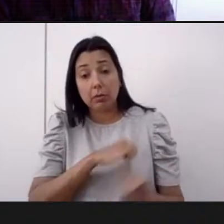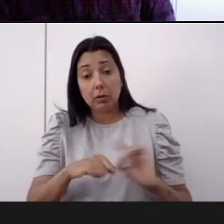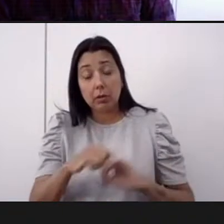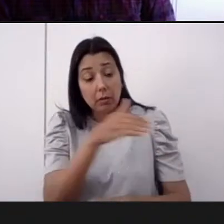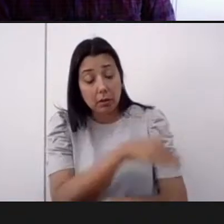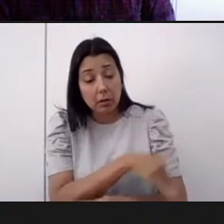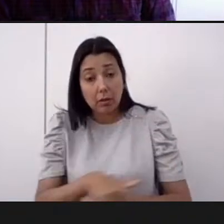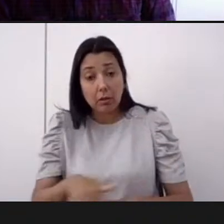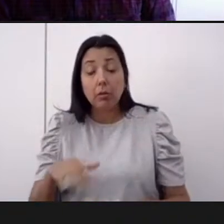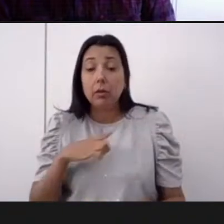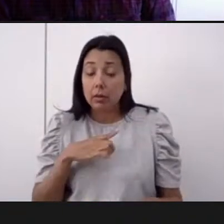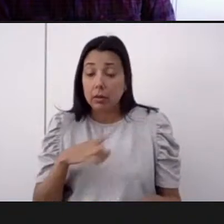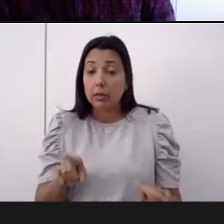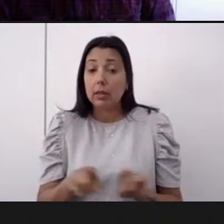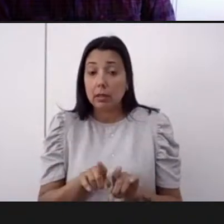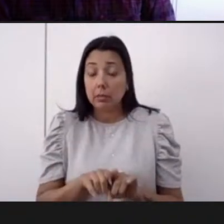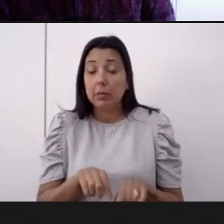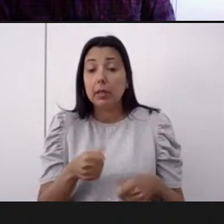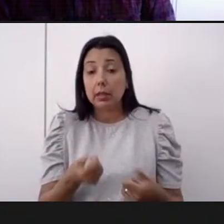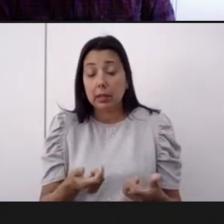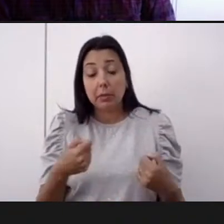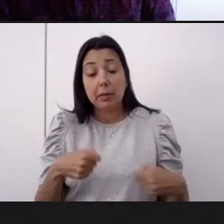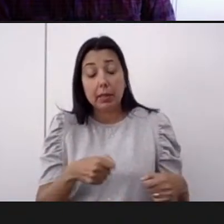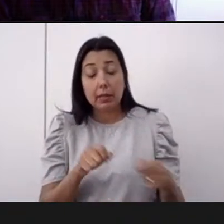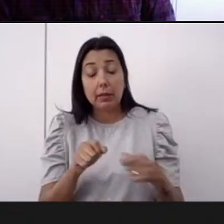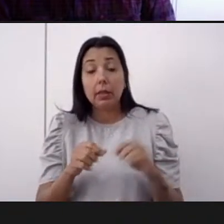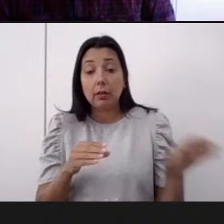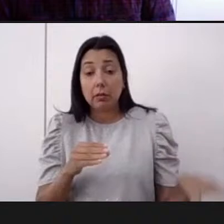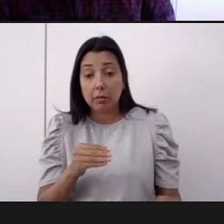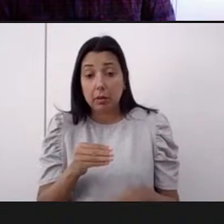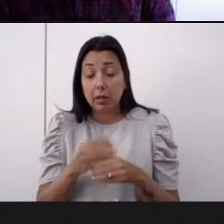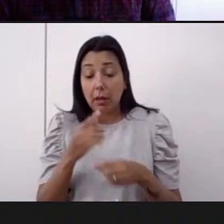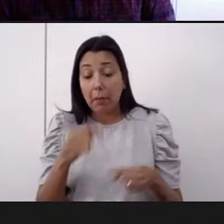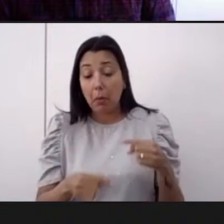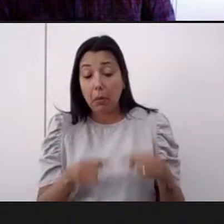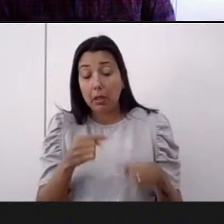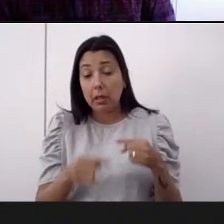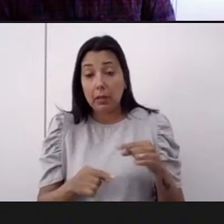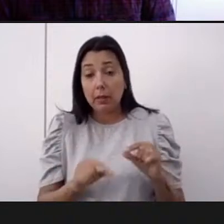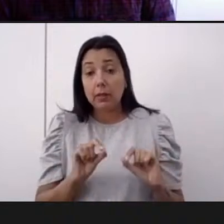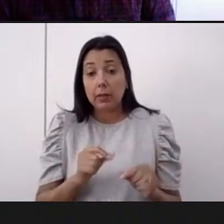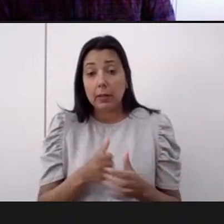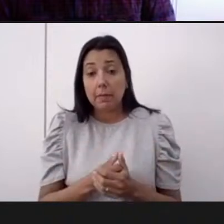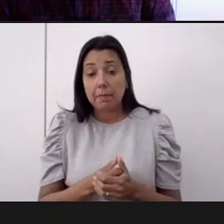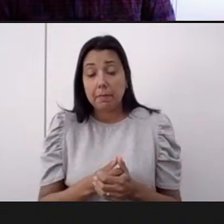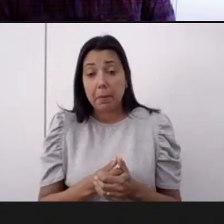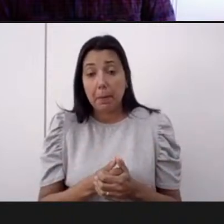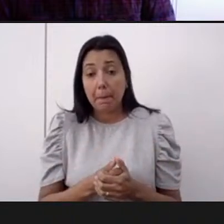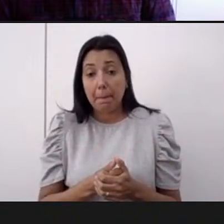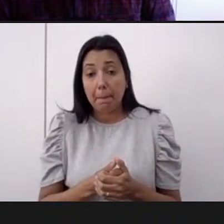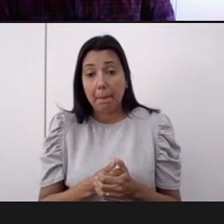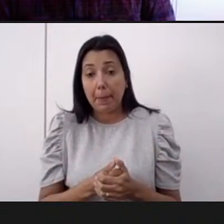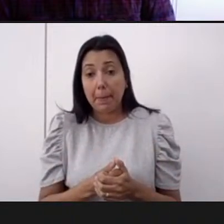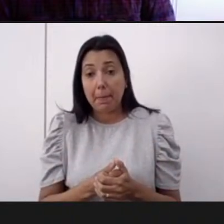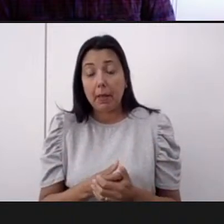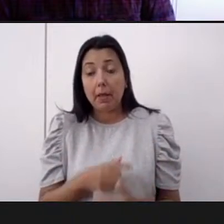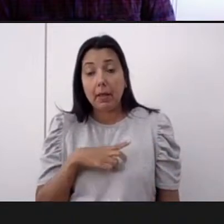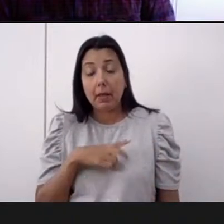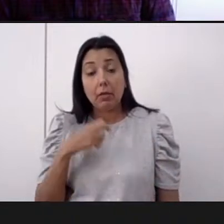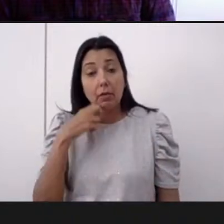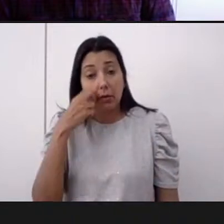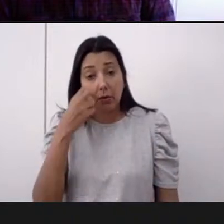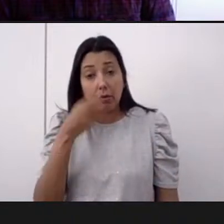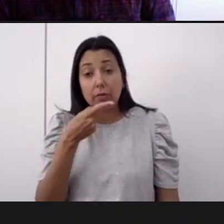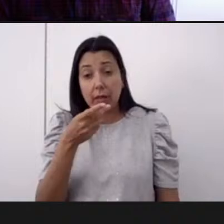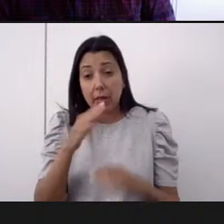power in place. But I'm a bit ashamed to say this in the current situation of